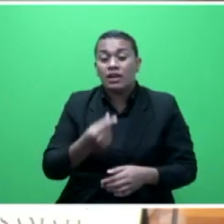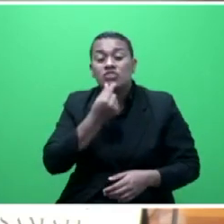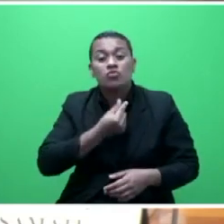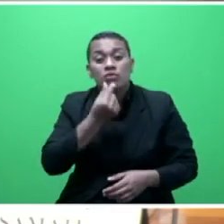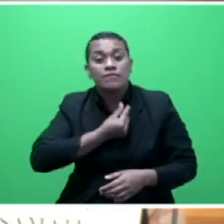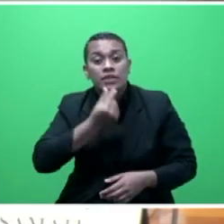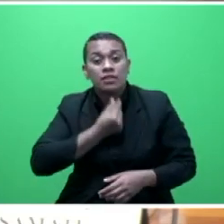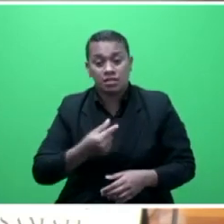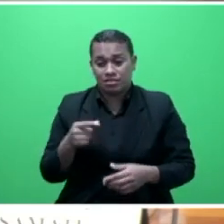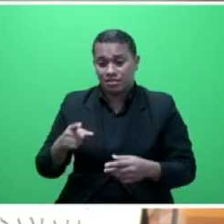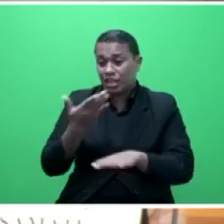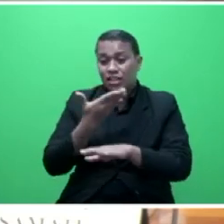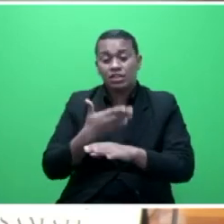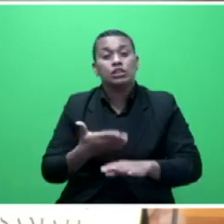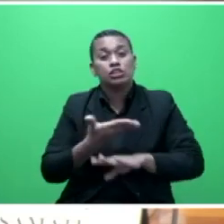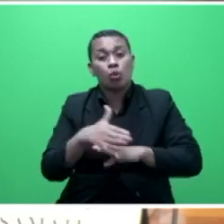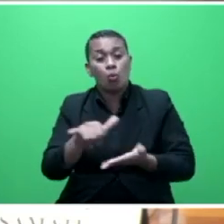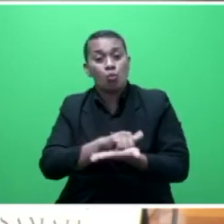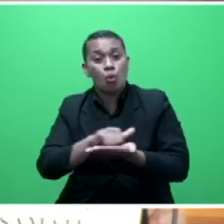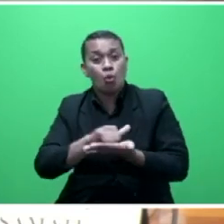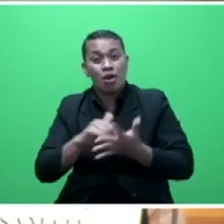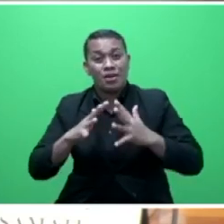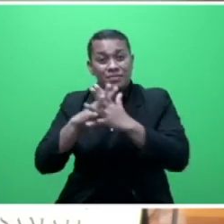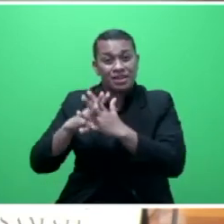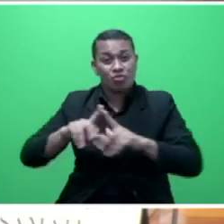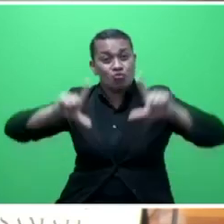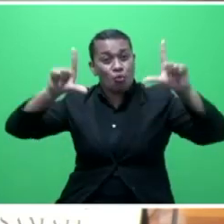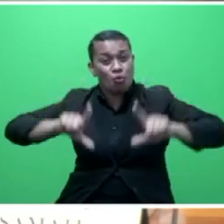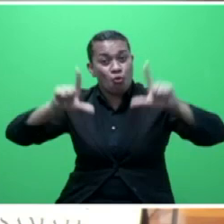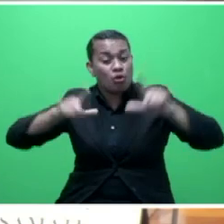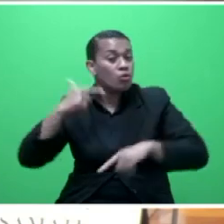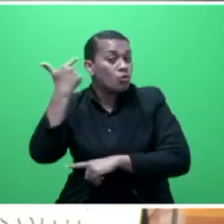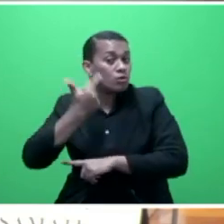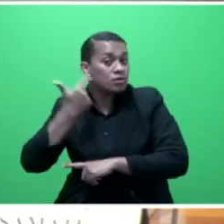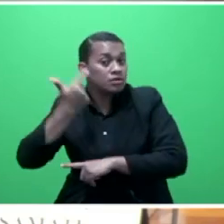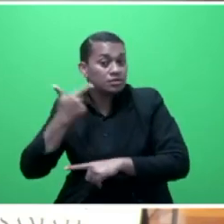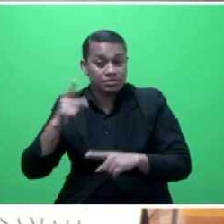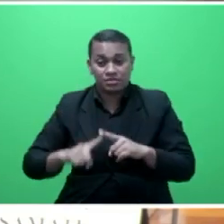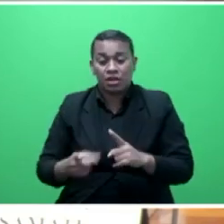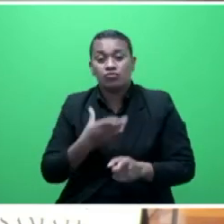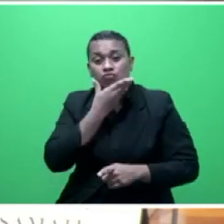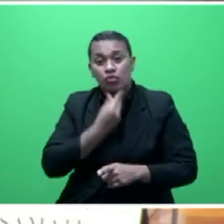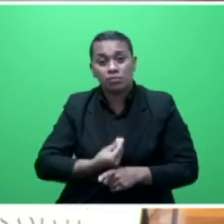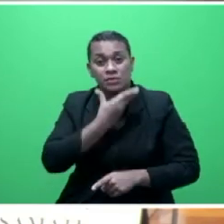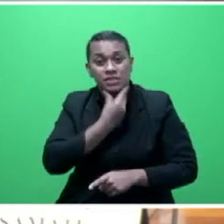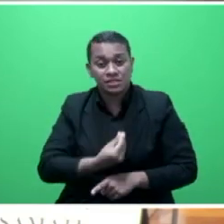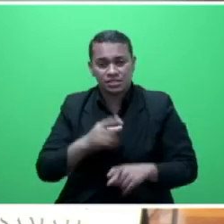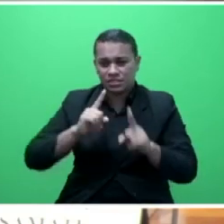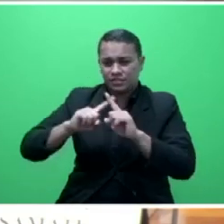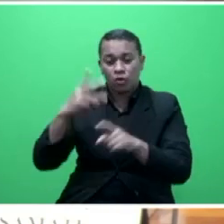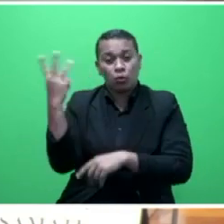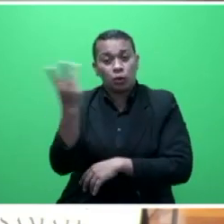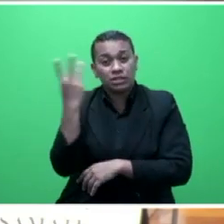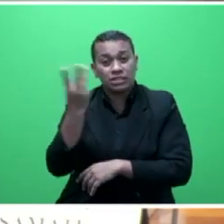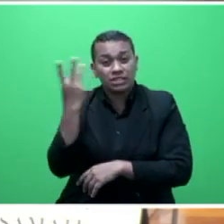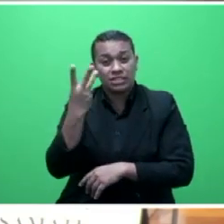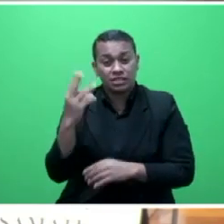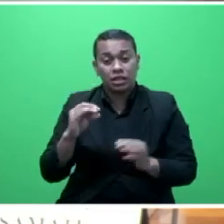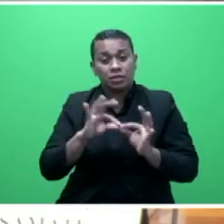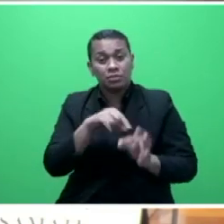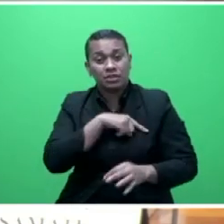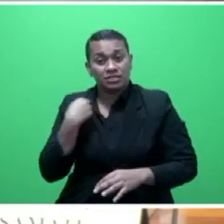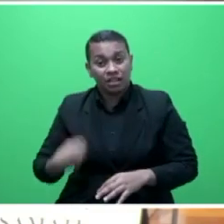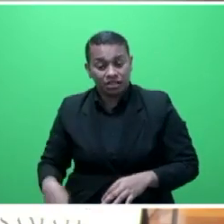York, Tokyo, London, Abu Dhabi, Wellington, Beijing, Jakarta, New Delhi